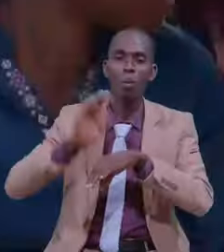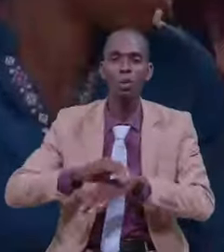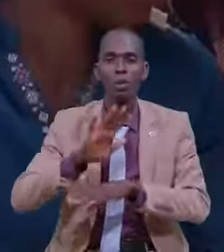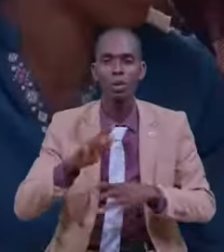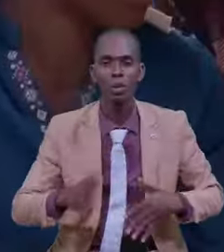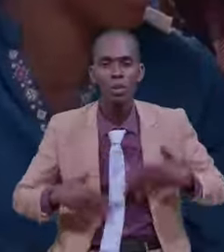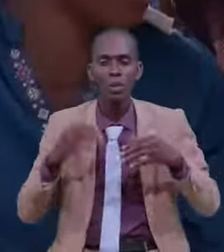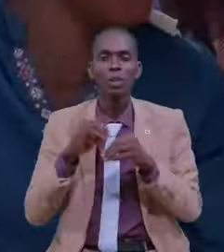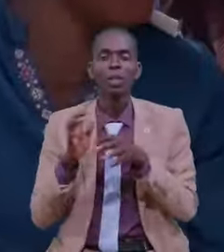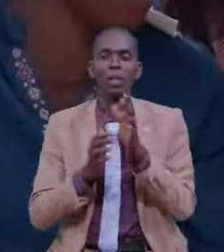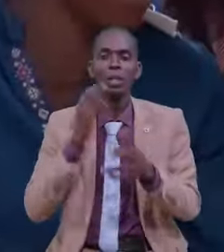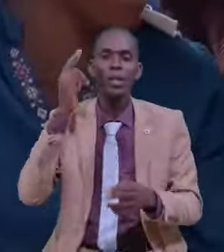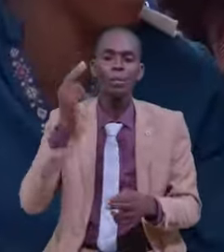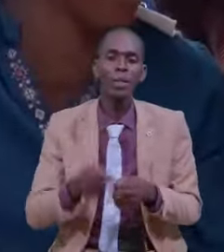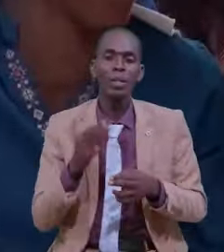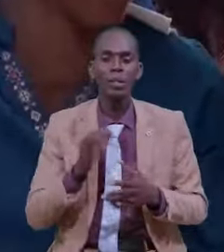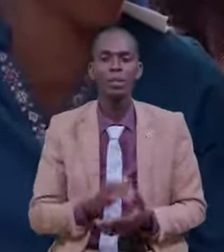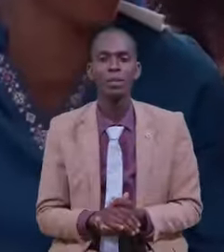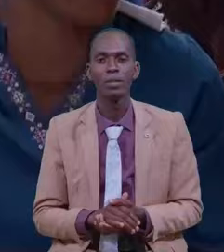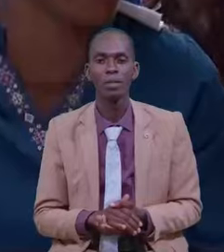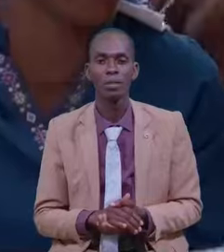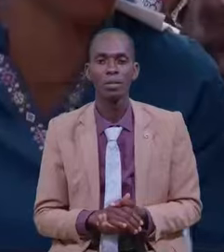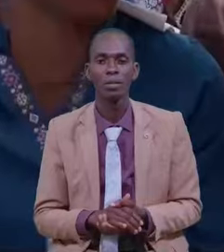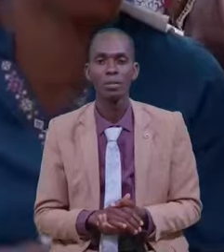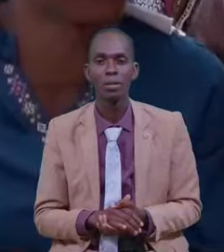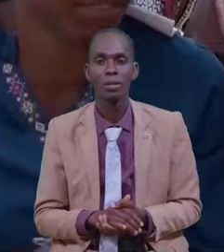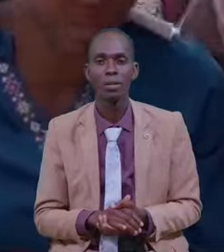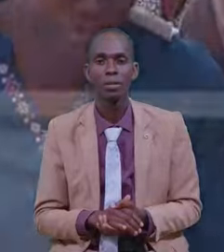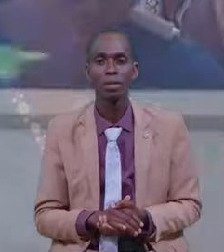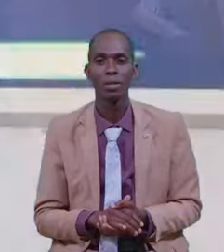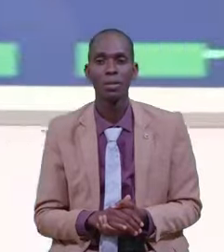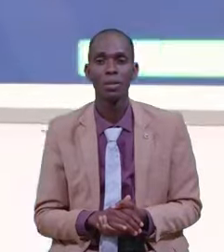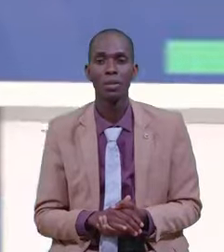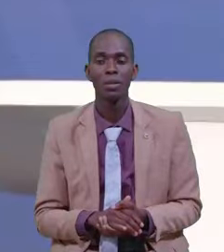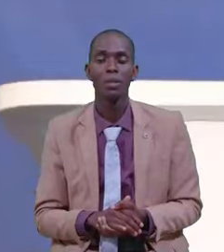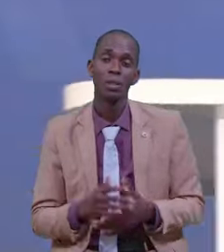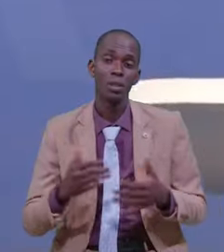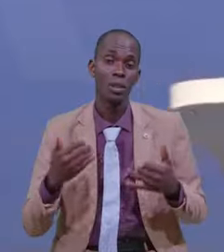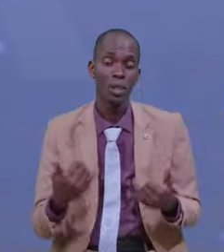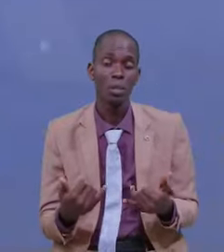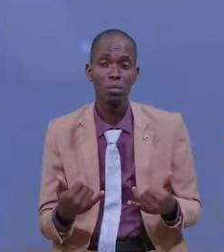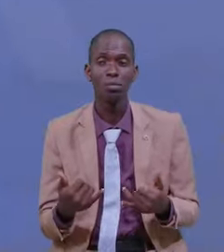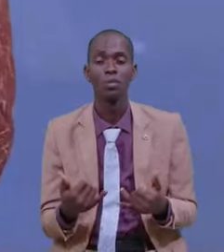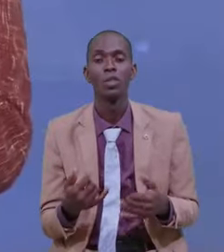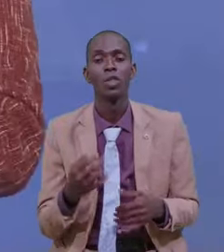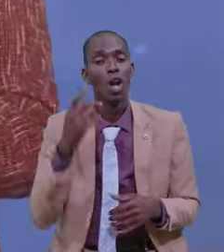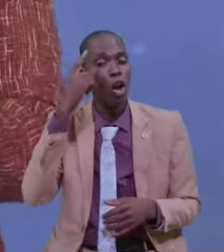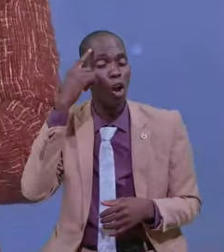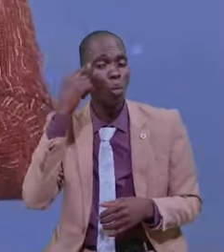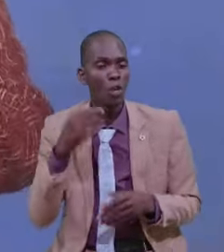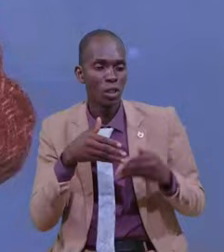in Jesus' name. And so, he now led the children of